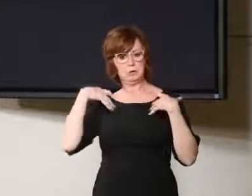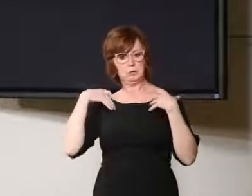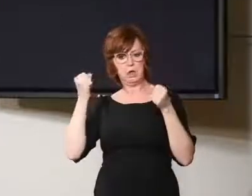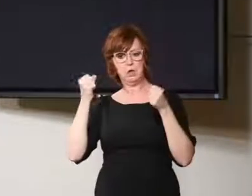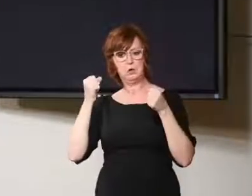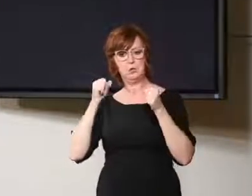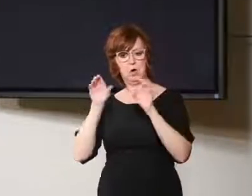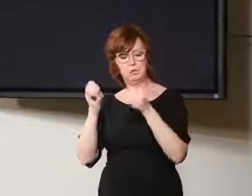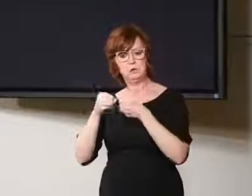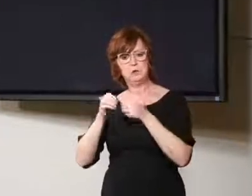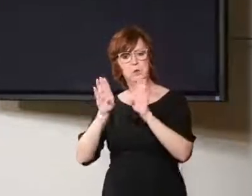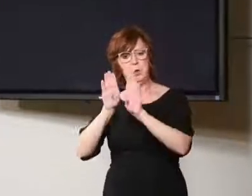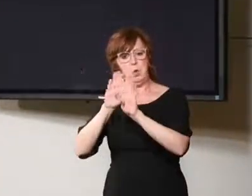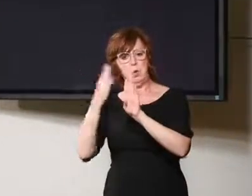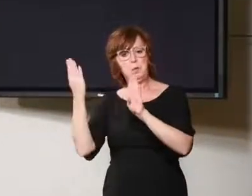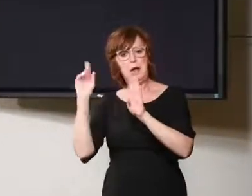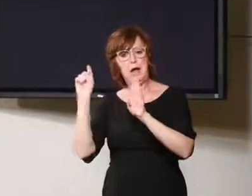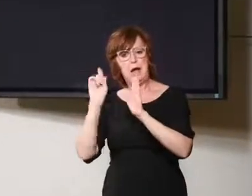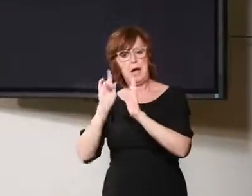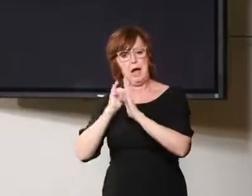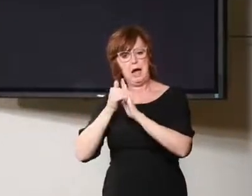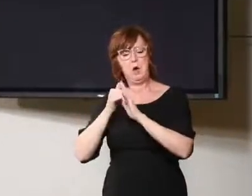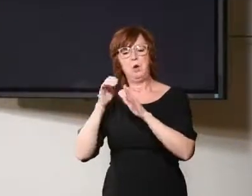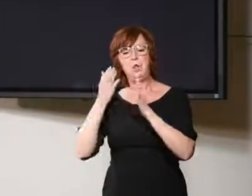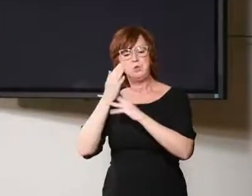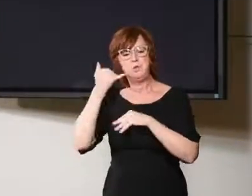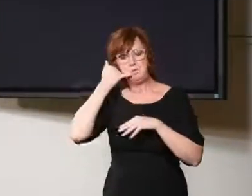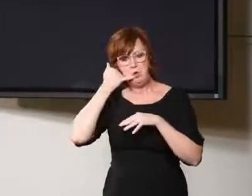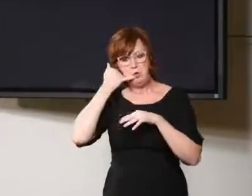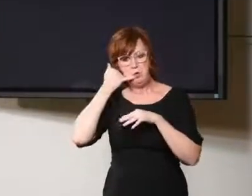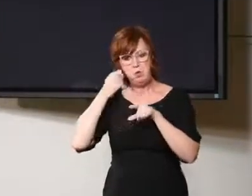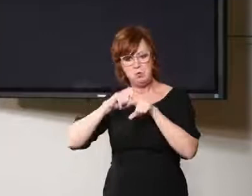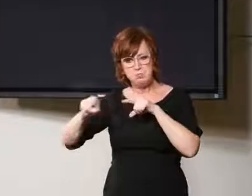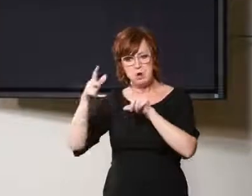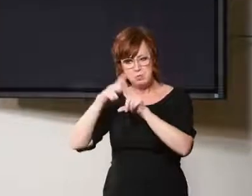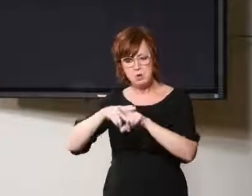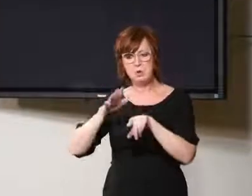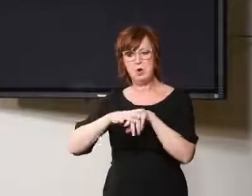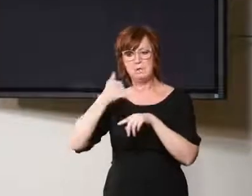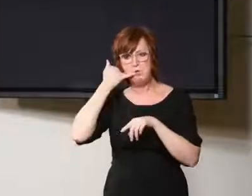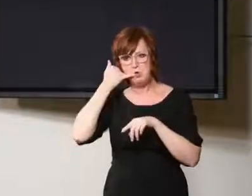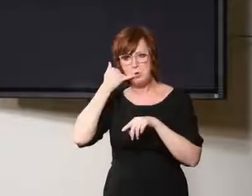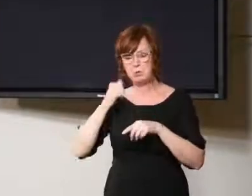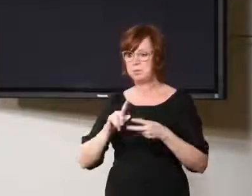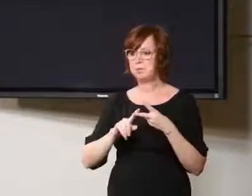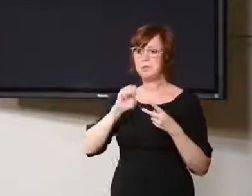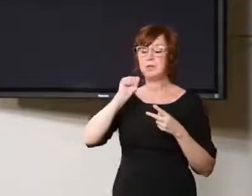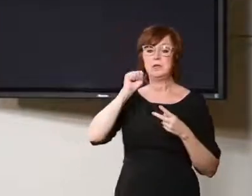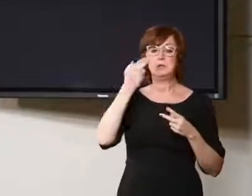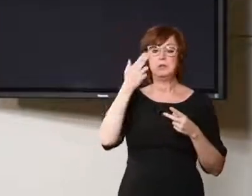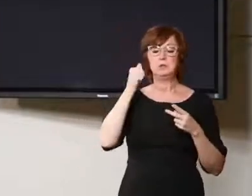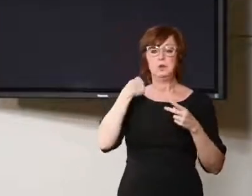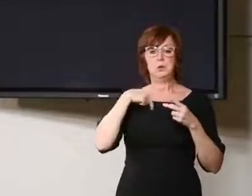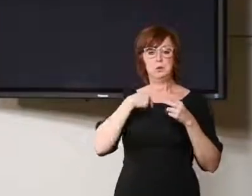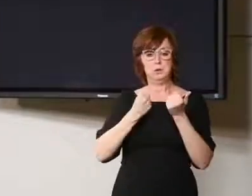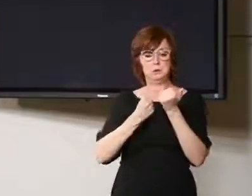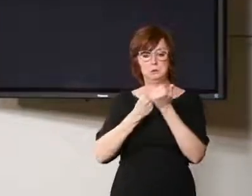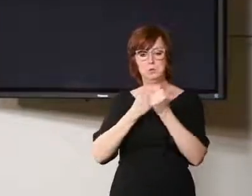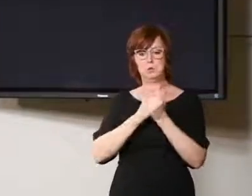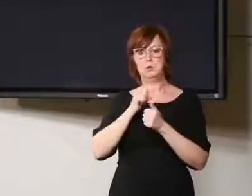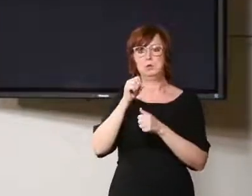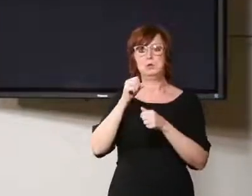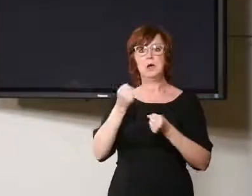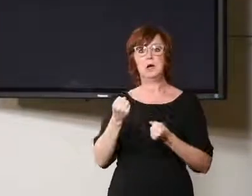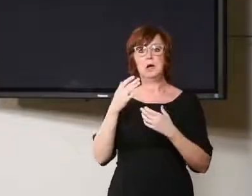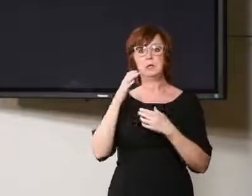telephone. Family Service Saskatchewan, in partnership with the Saskatchewan Health Authority, supports 23 mental health walk-in clinics